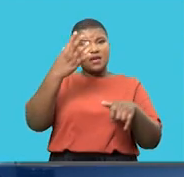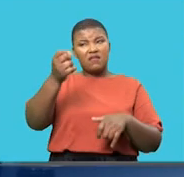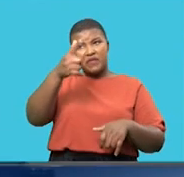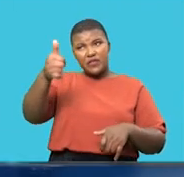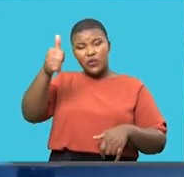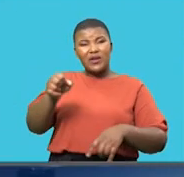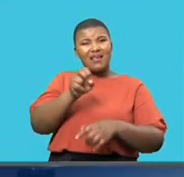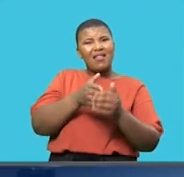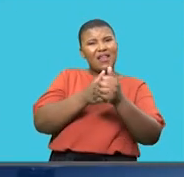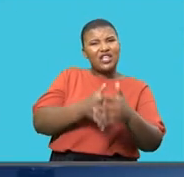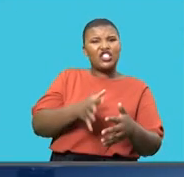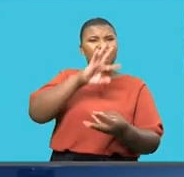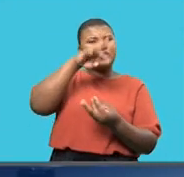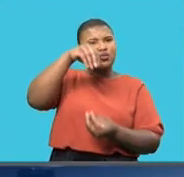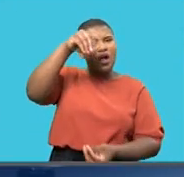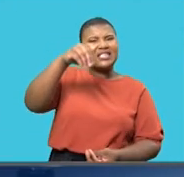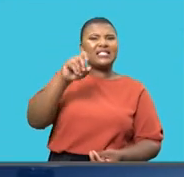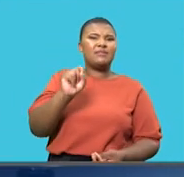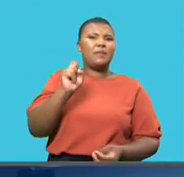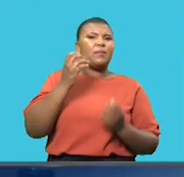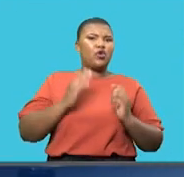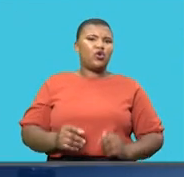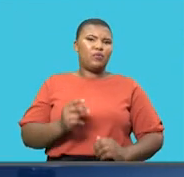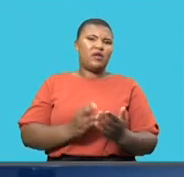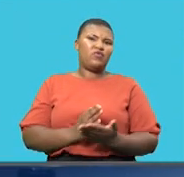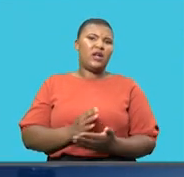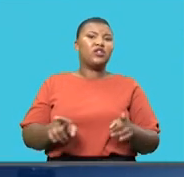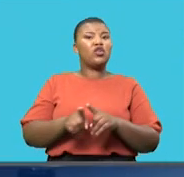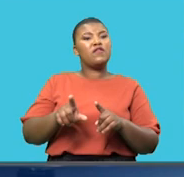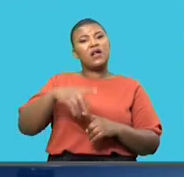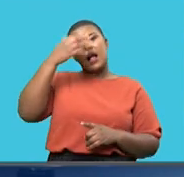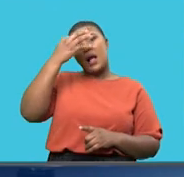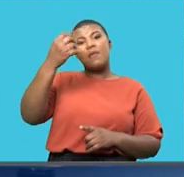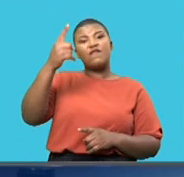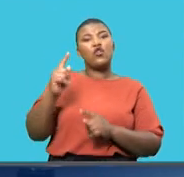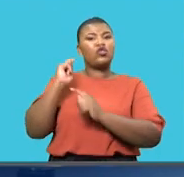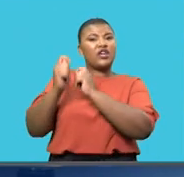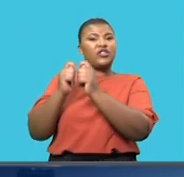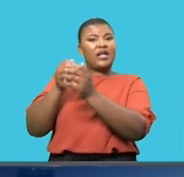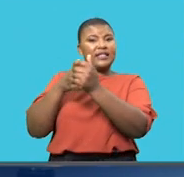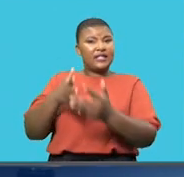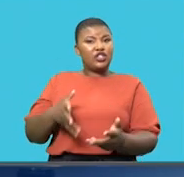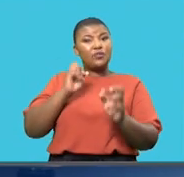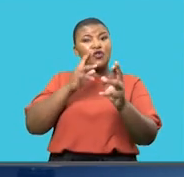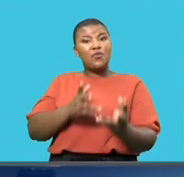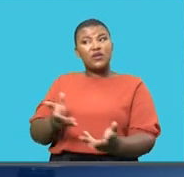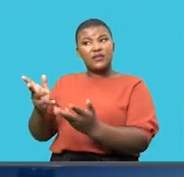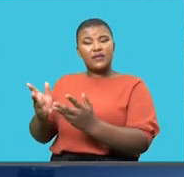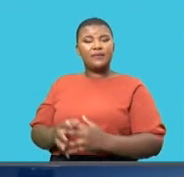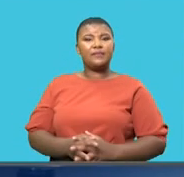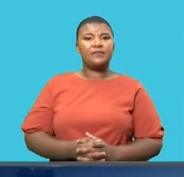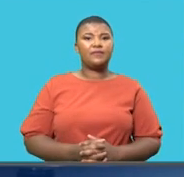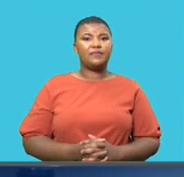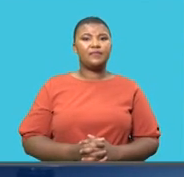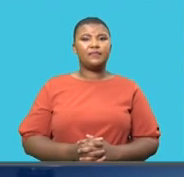leadership, spirituality, human rights related issues, as well as the governance of traditional leadership. Our news reporter Zwelibanzi Mazibugo was